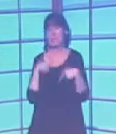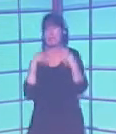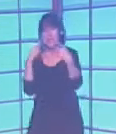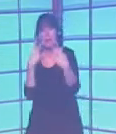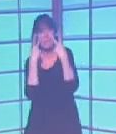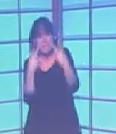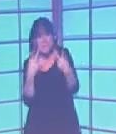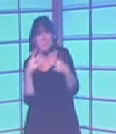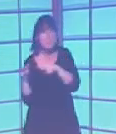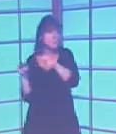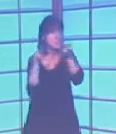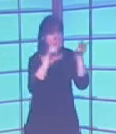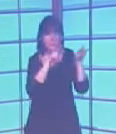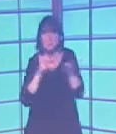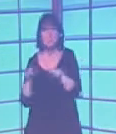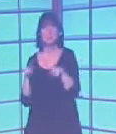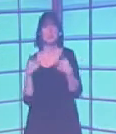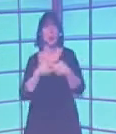venue.